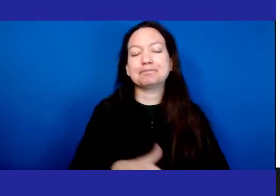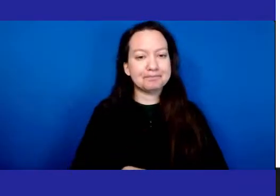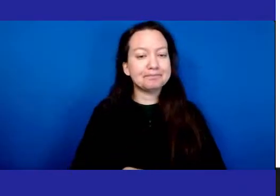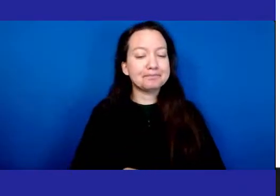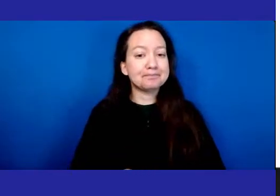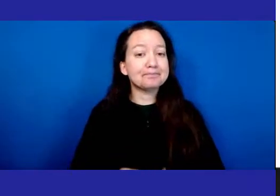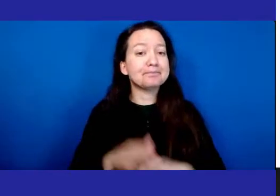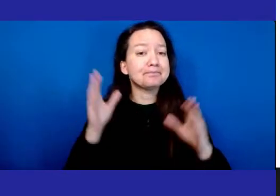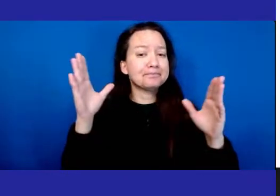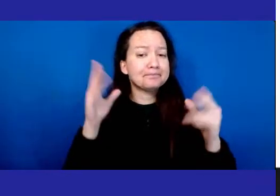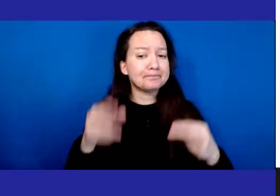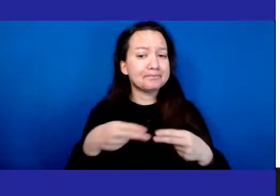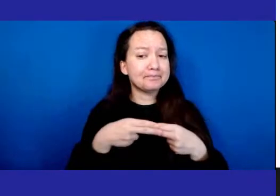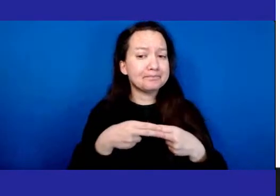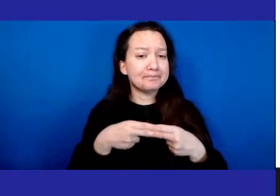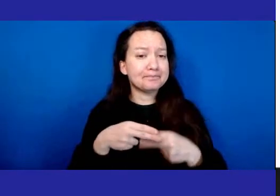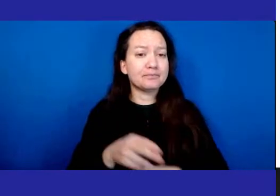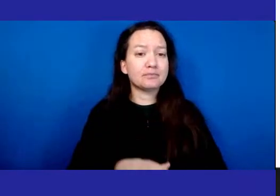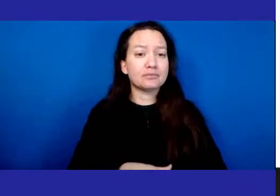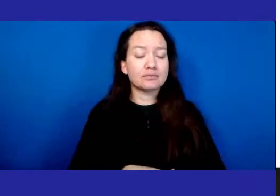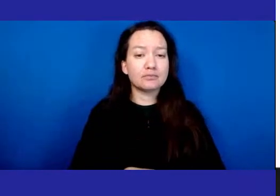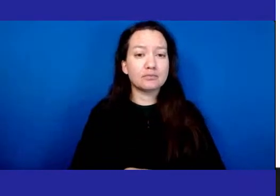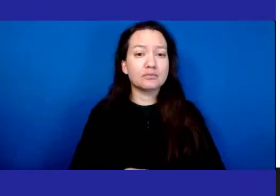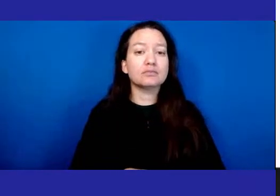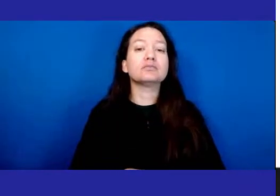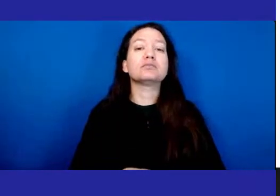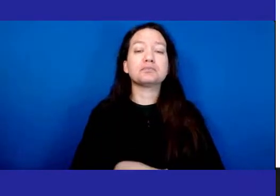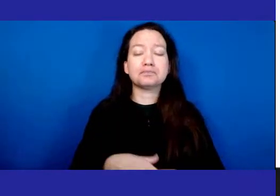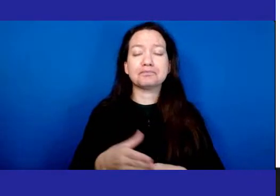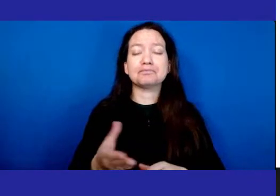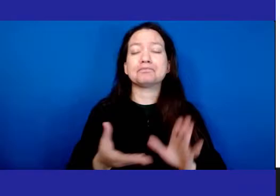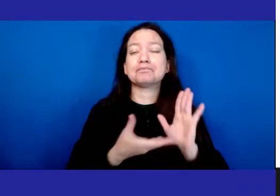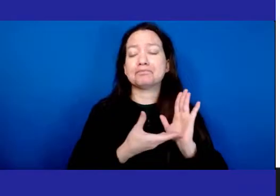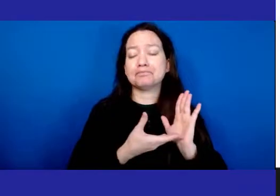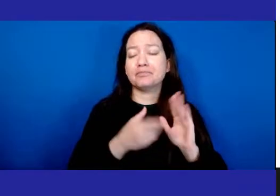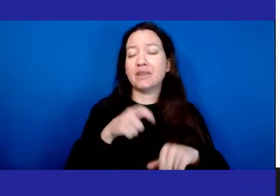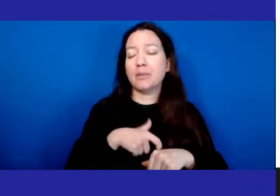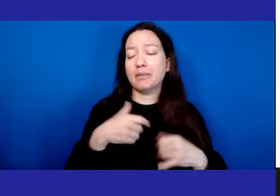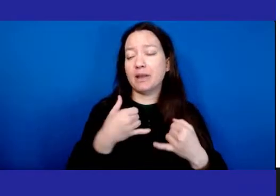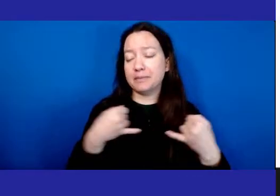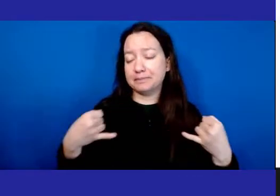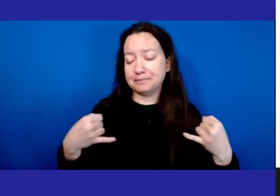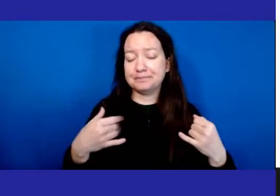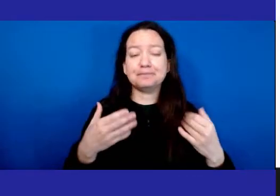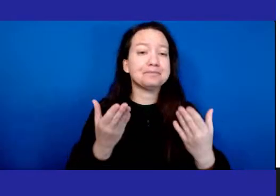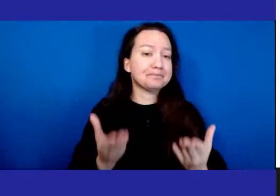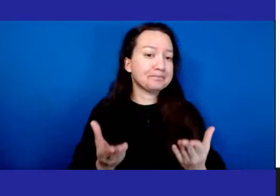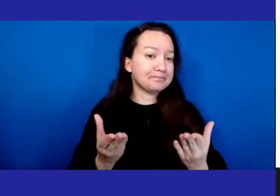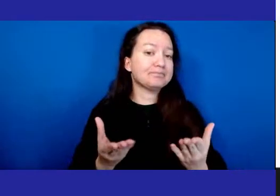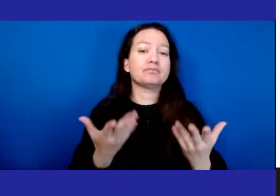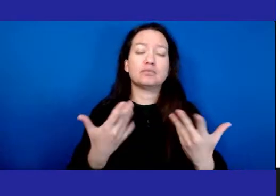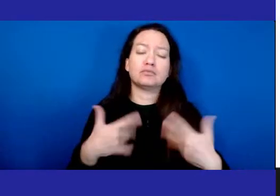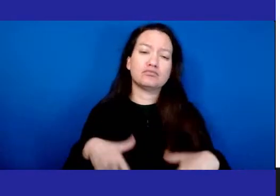Next slide, please. So this is our timeline. As you can see, it's been a labor of love.